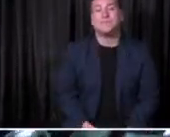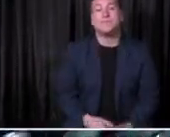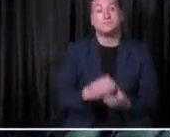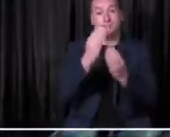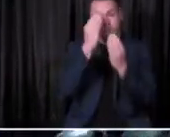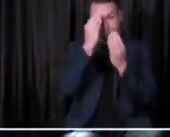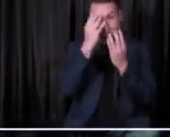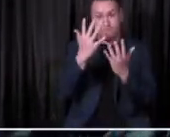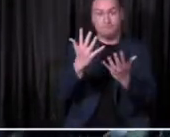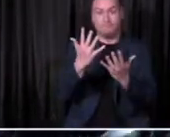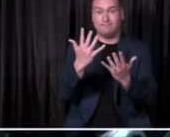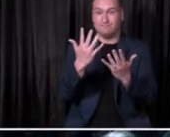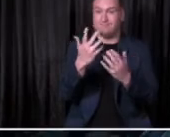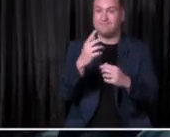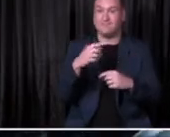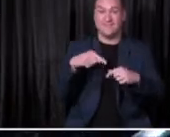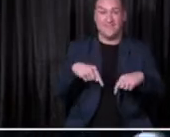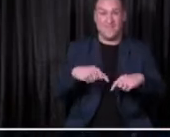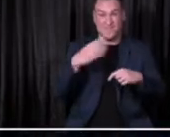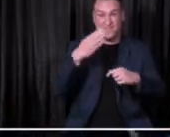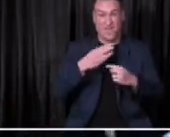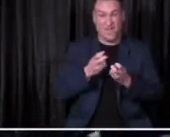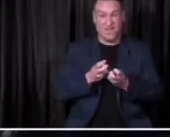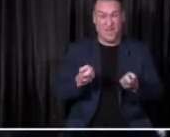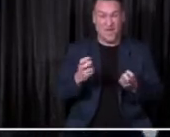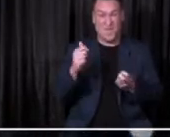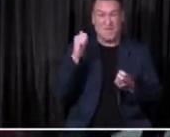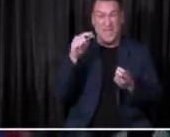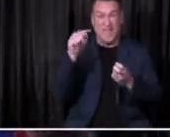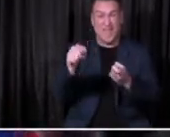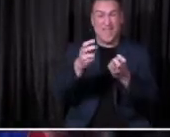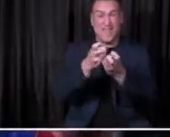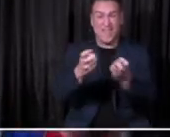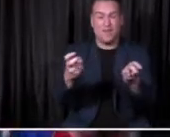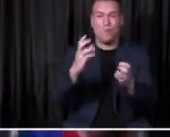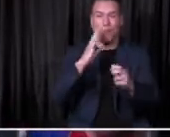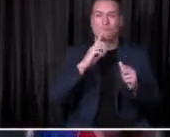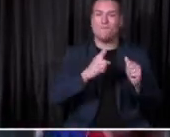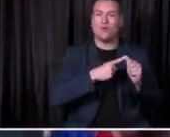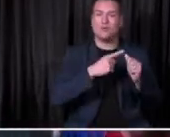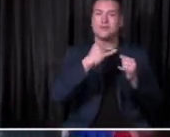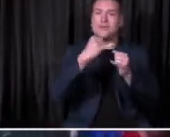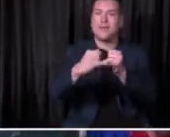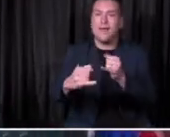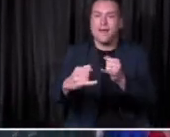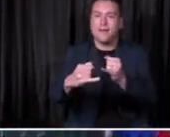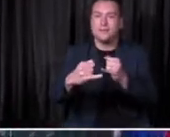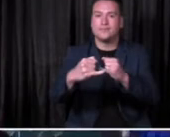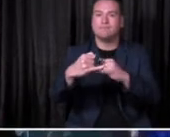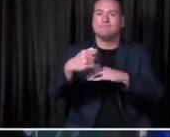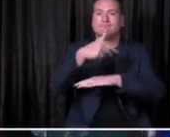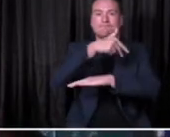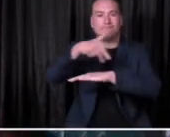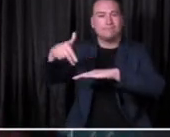These are the first and last graduates who will be crossing the stage today, representing your college.